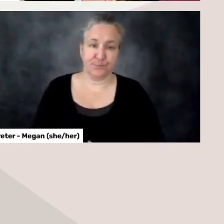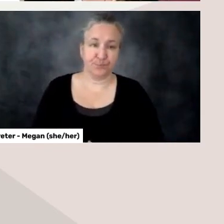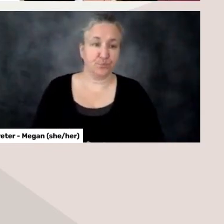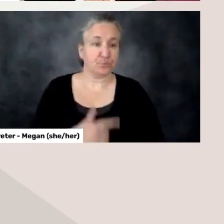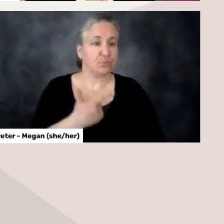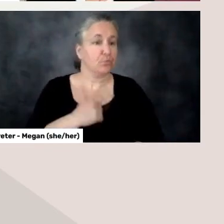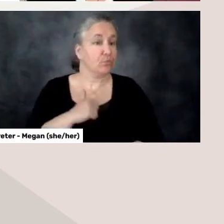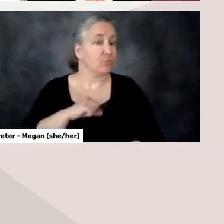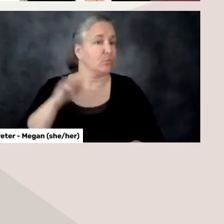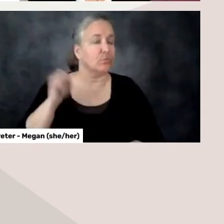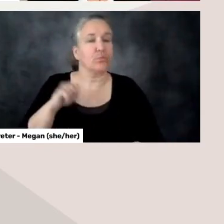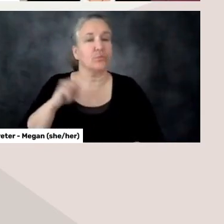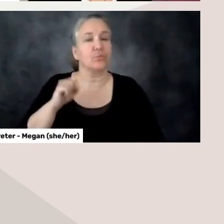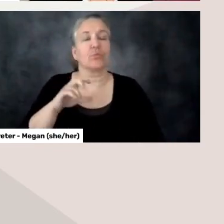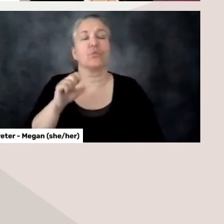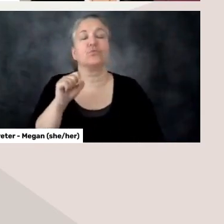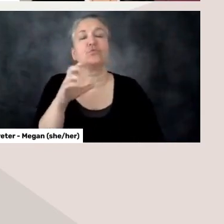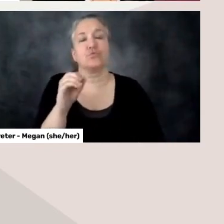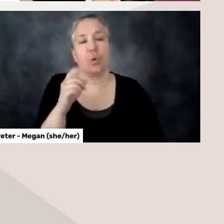Yes. So